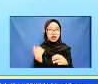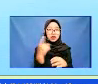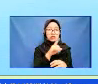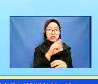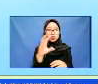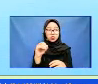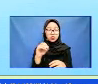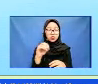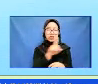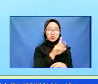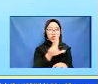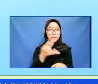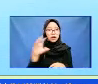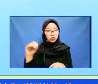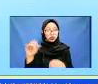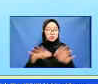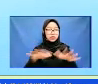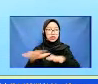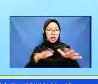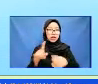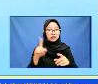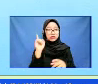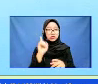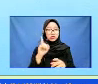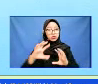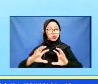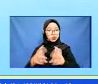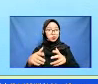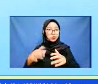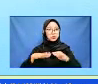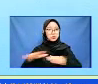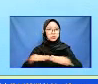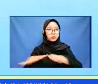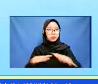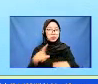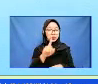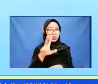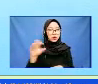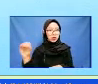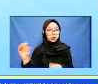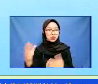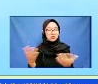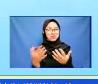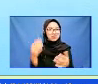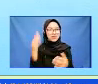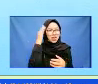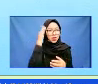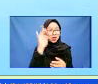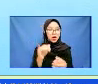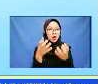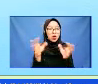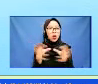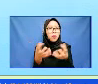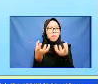by now who get hit the most from those. Also, the fact that it's especially in Asia, this is a